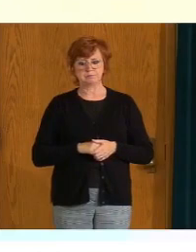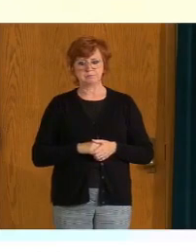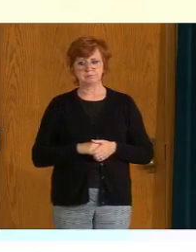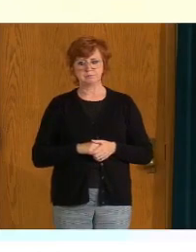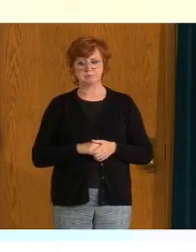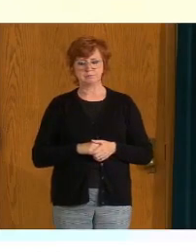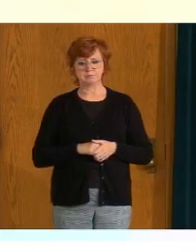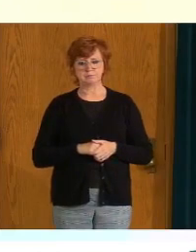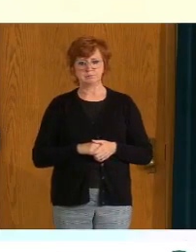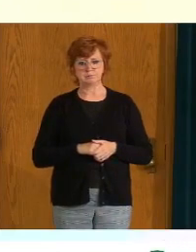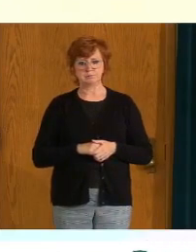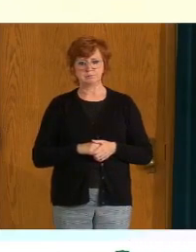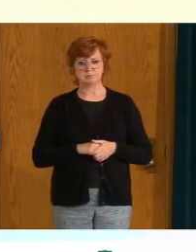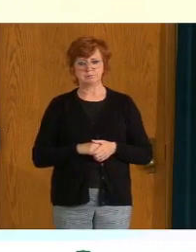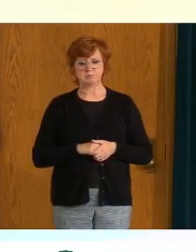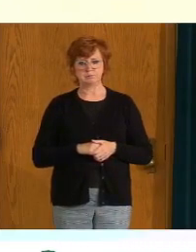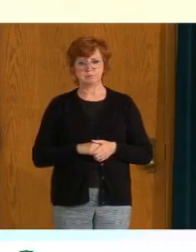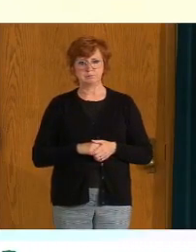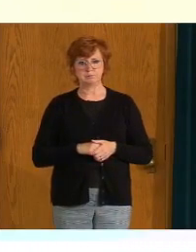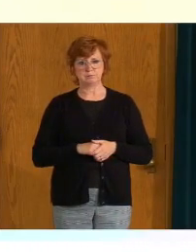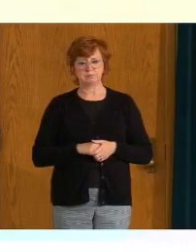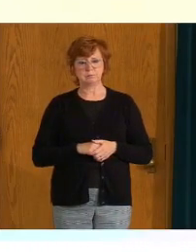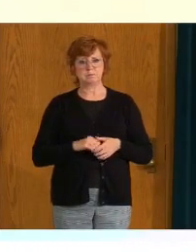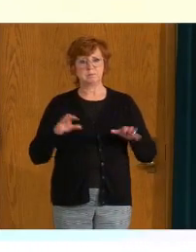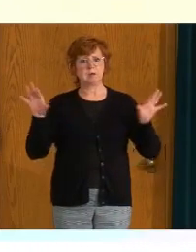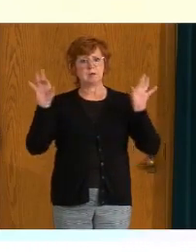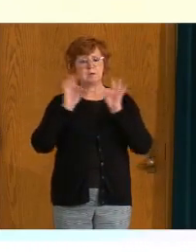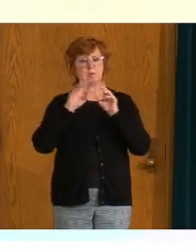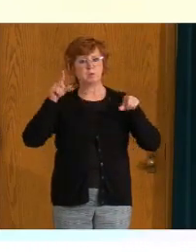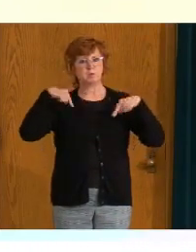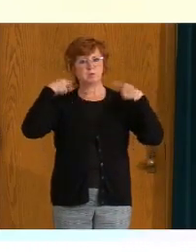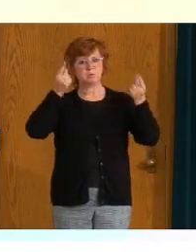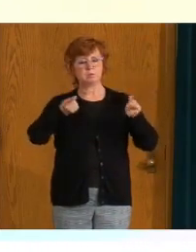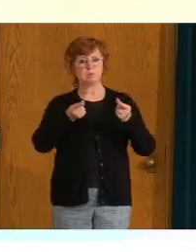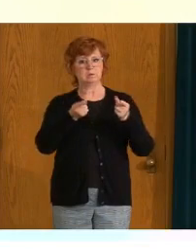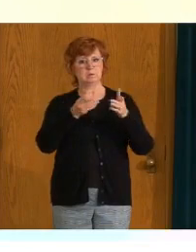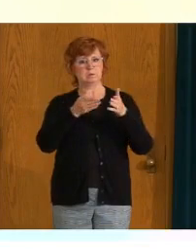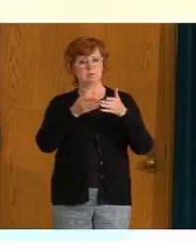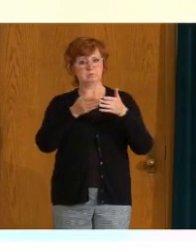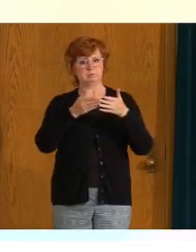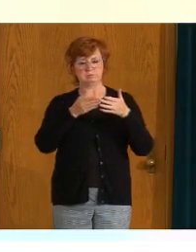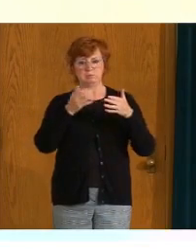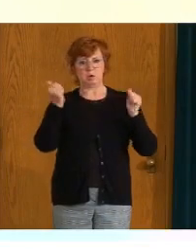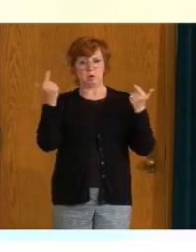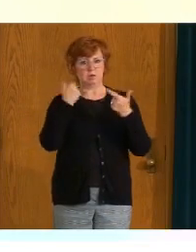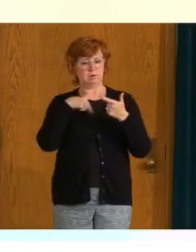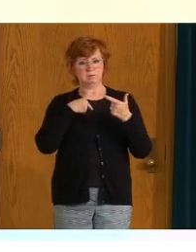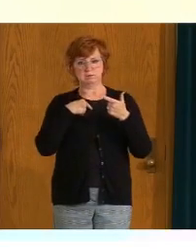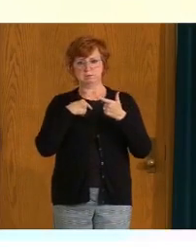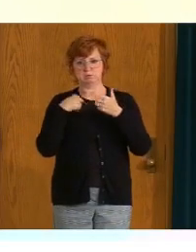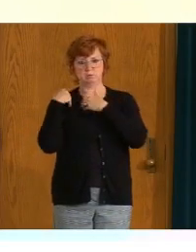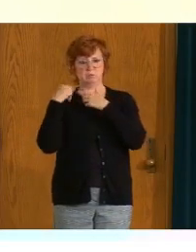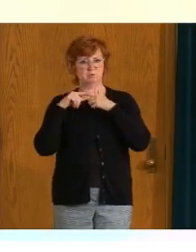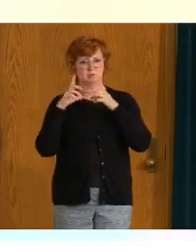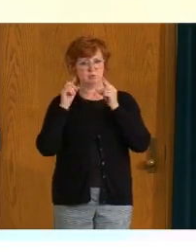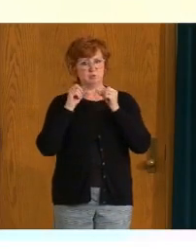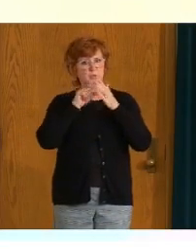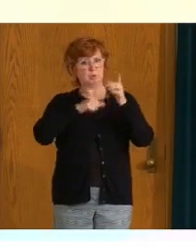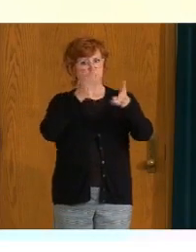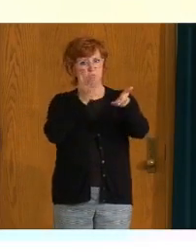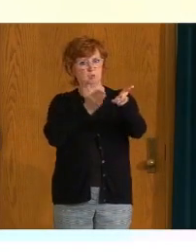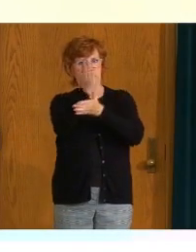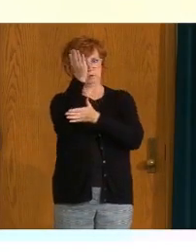thing, and physically distance, wearing a mask, now getting vaccinated, and that has been the cornerstone of how